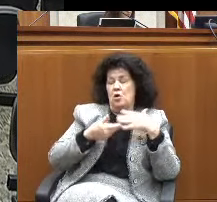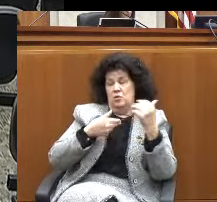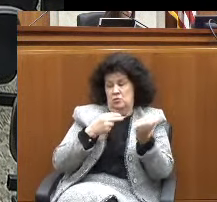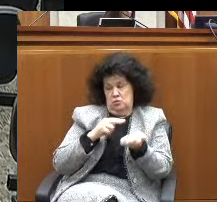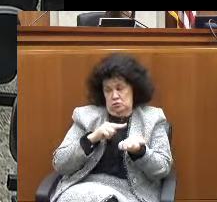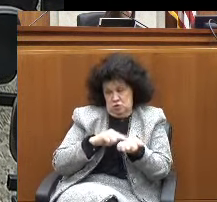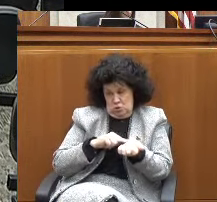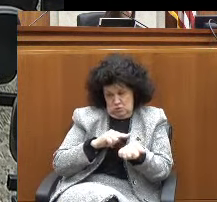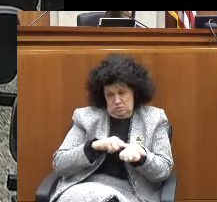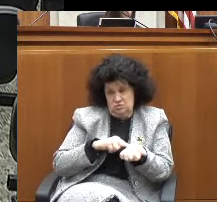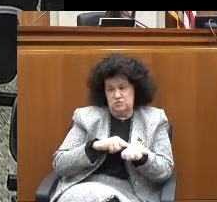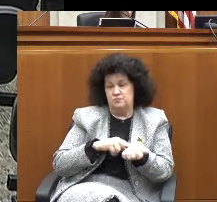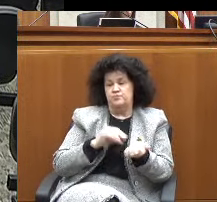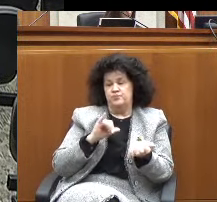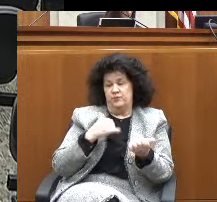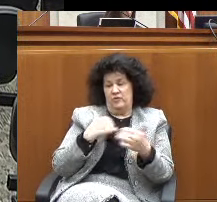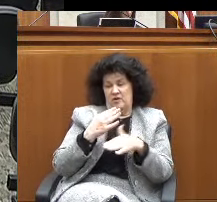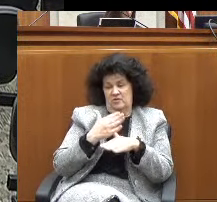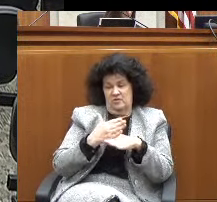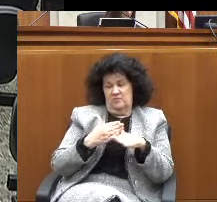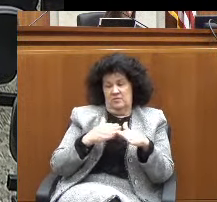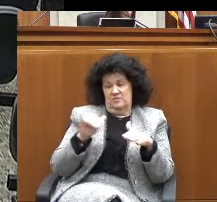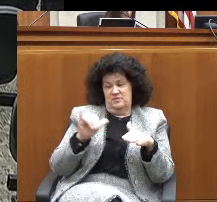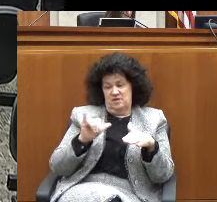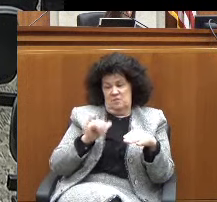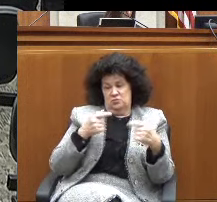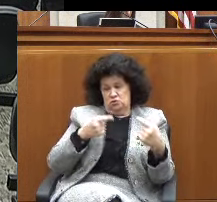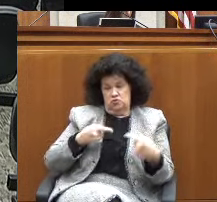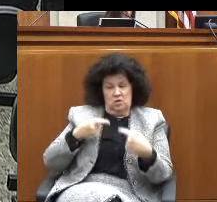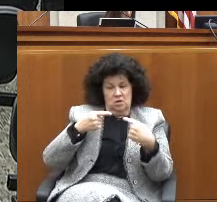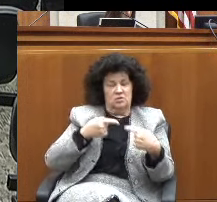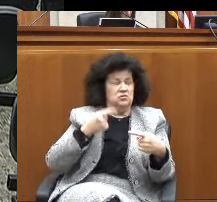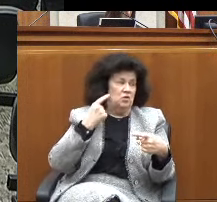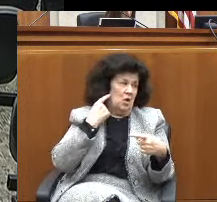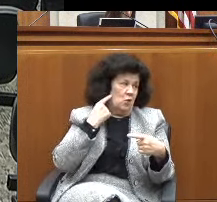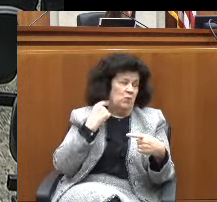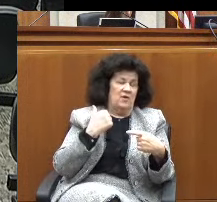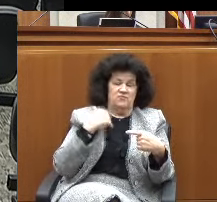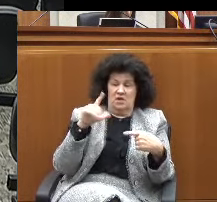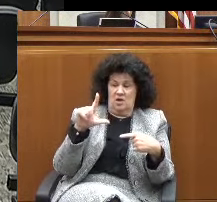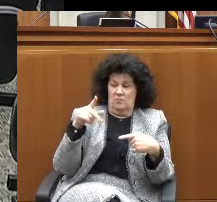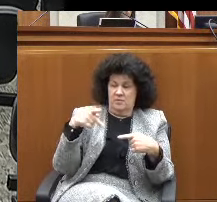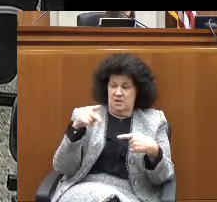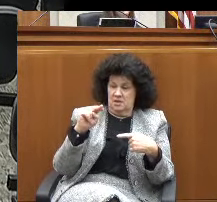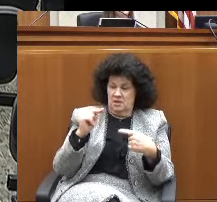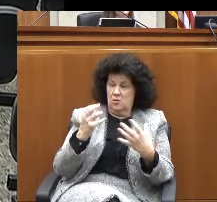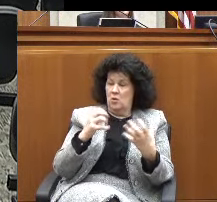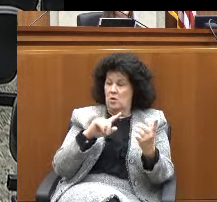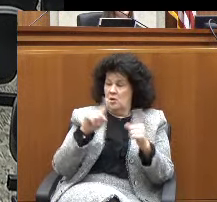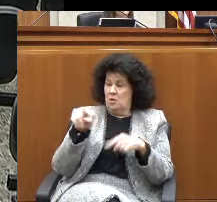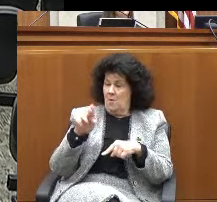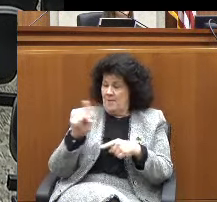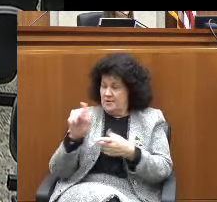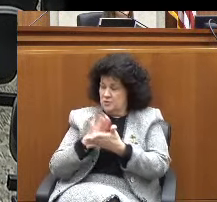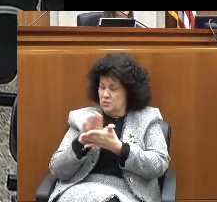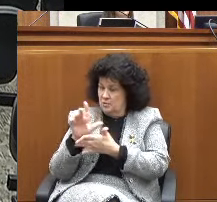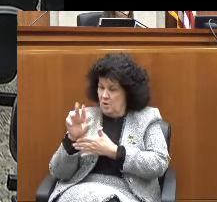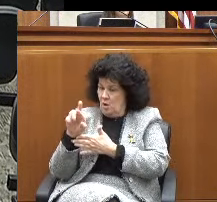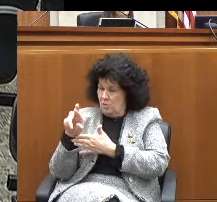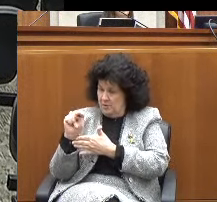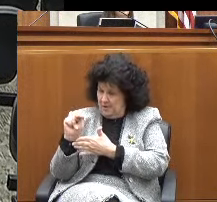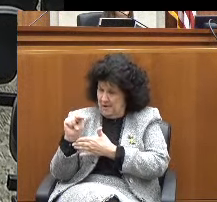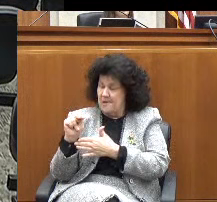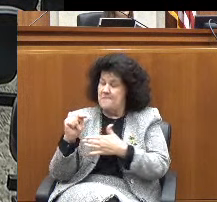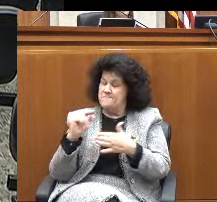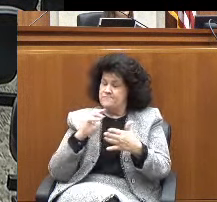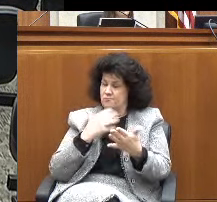nurses and having some of the same struggles that we just heard about a moment ago. We do have an LPN that wants to go back to school to be an RN, and we were going to face